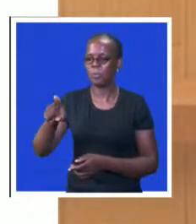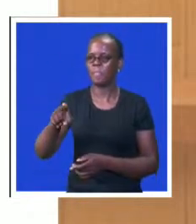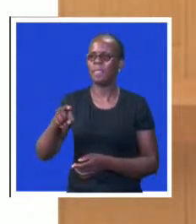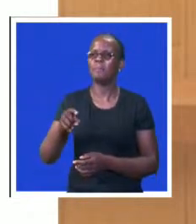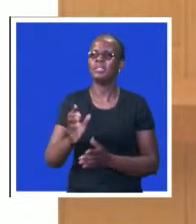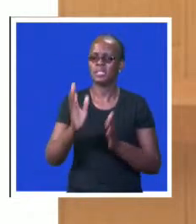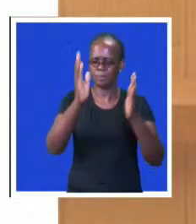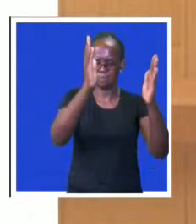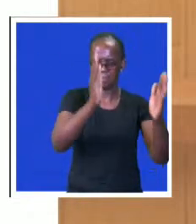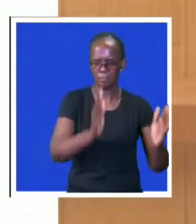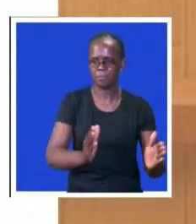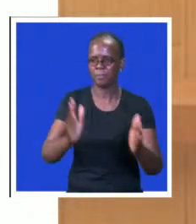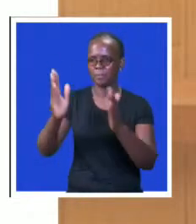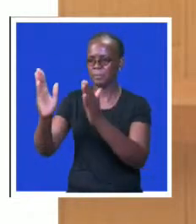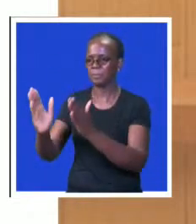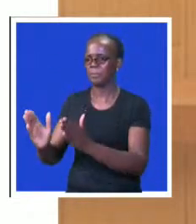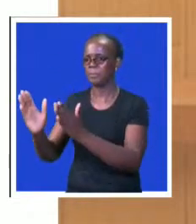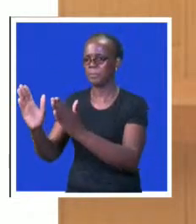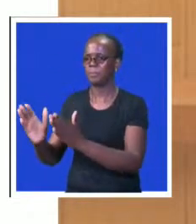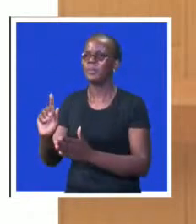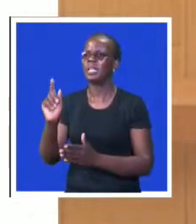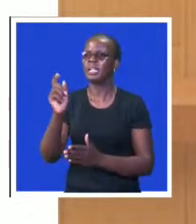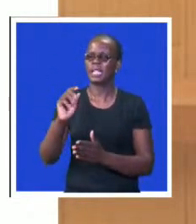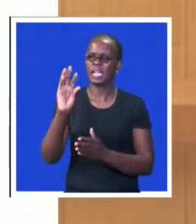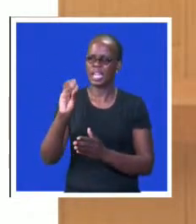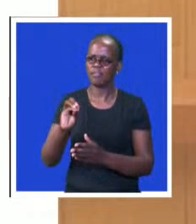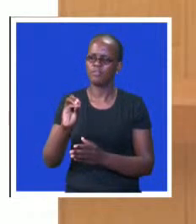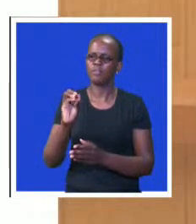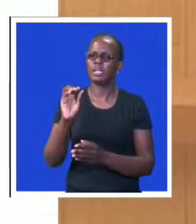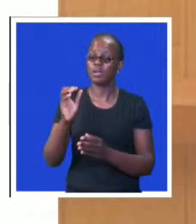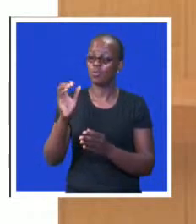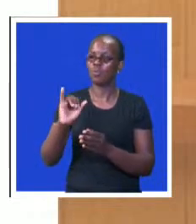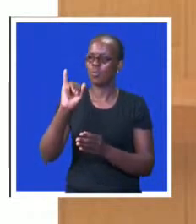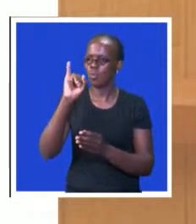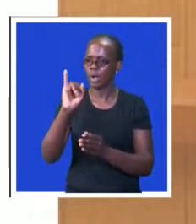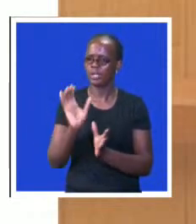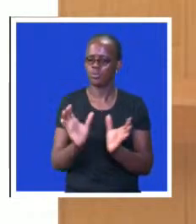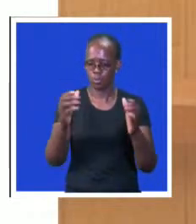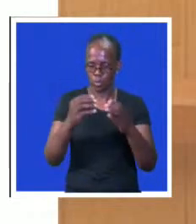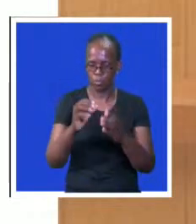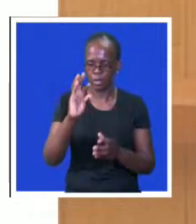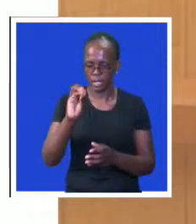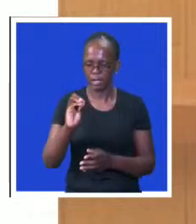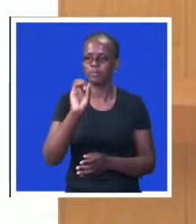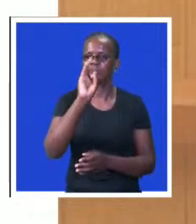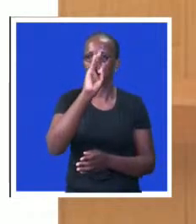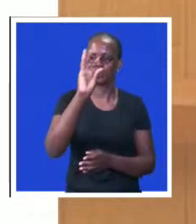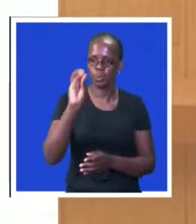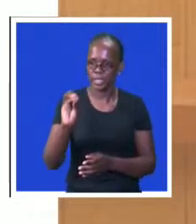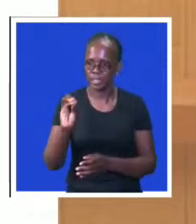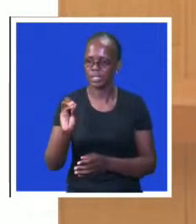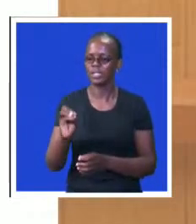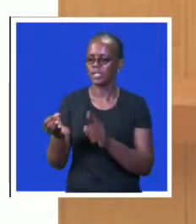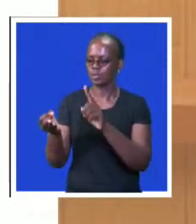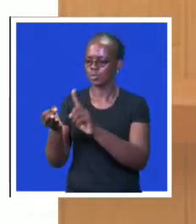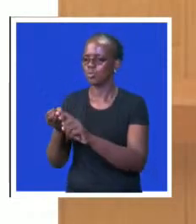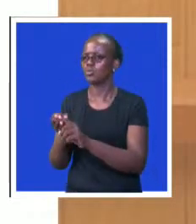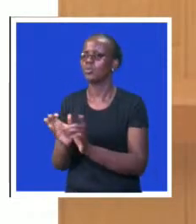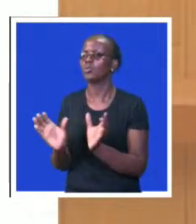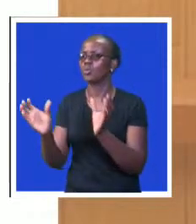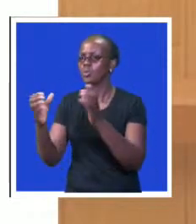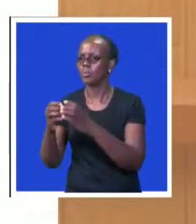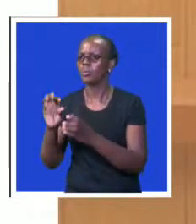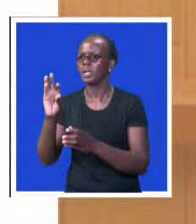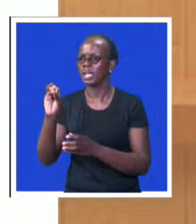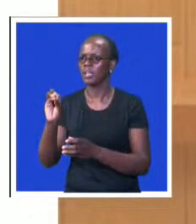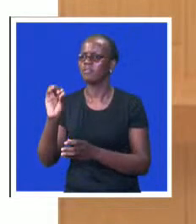will group it in 20s. We have 20 plus 20, 40. 40 plus 20